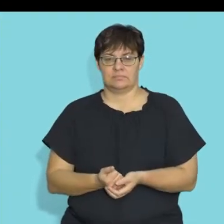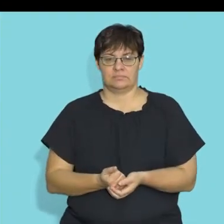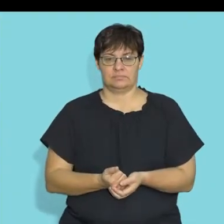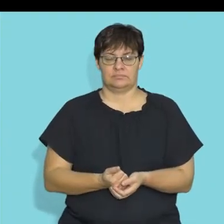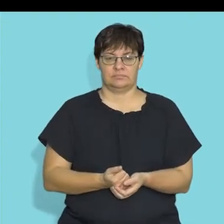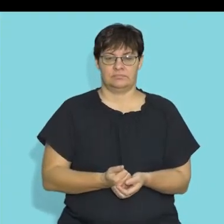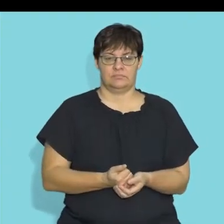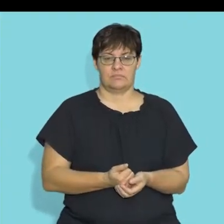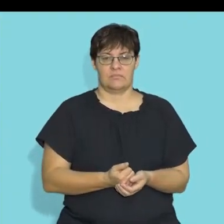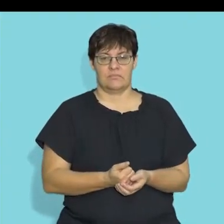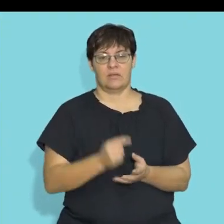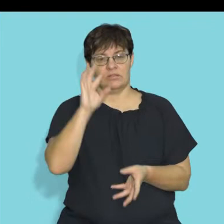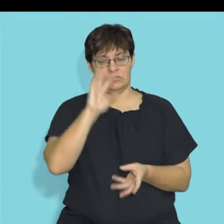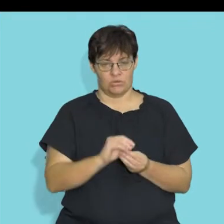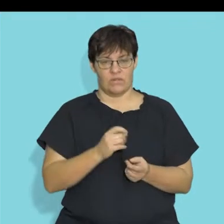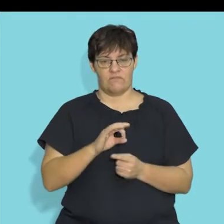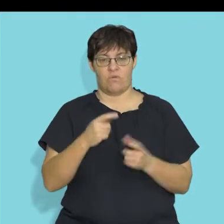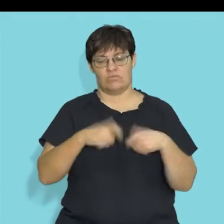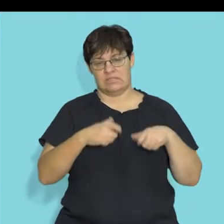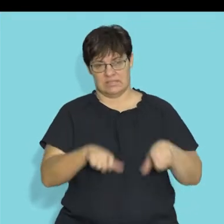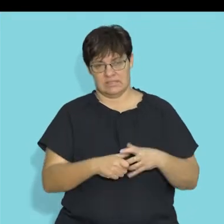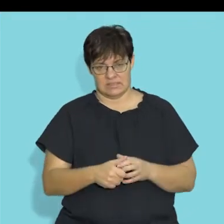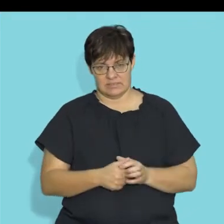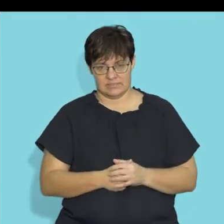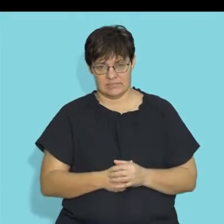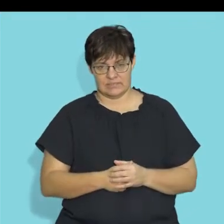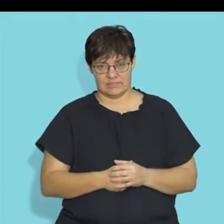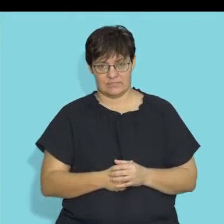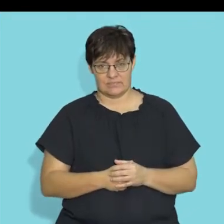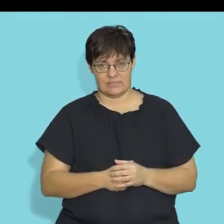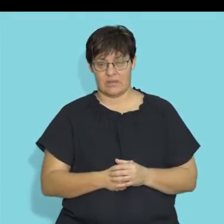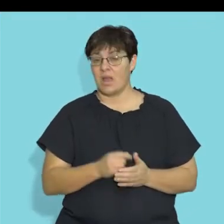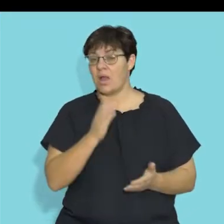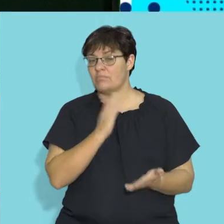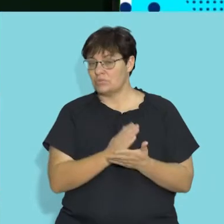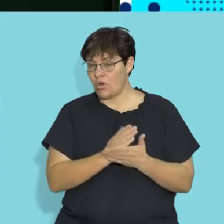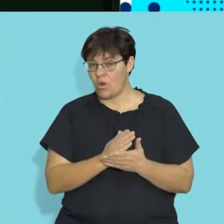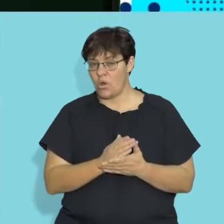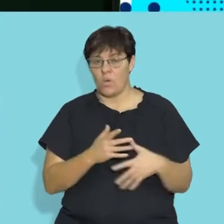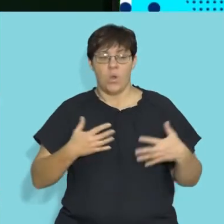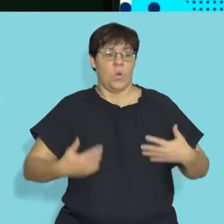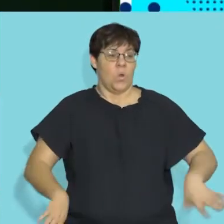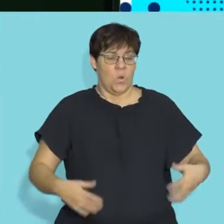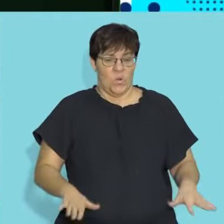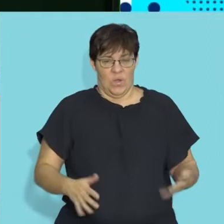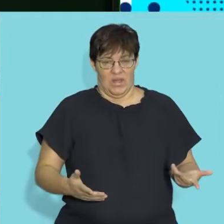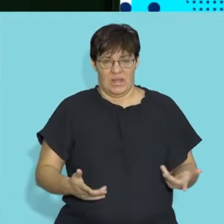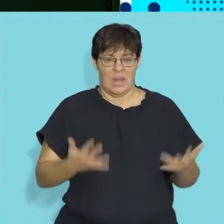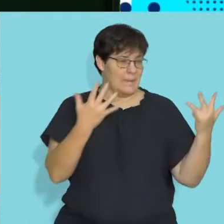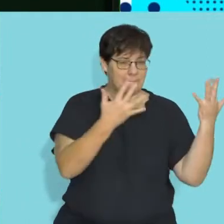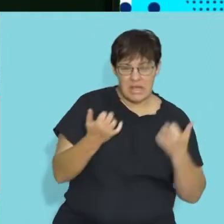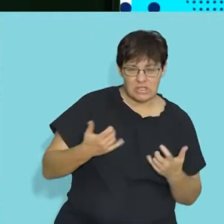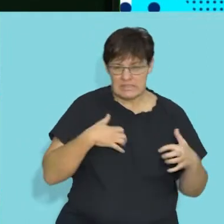You add it, and that will then give you your total receipts. Okay, guys, I'm sure I've whet